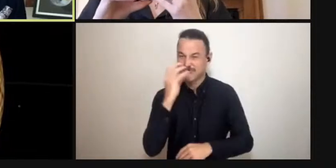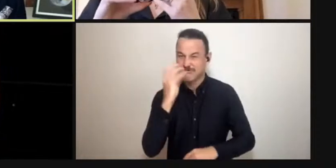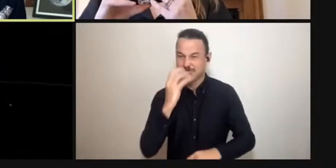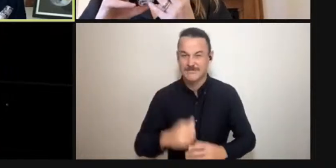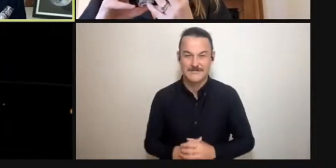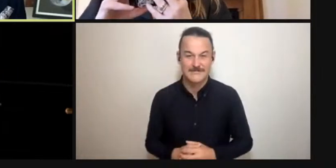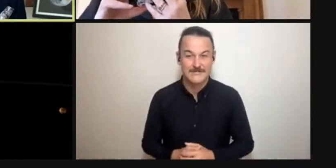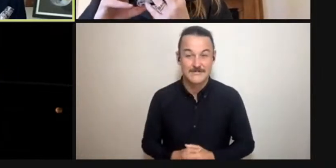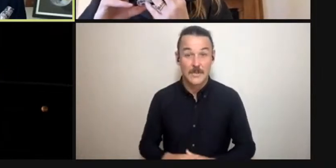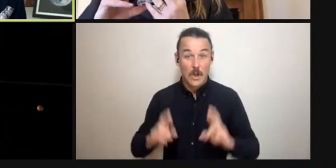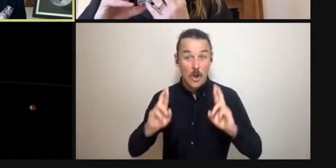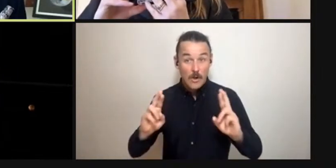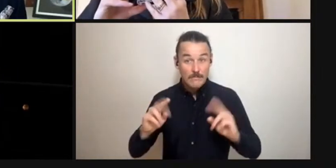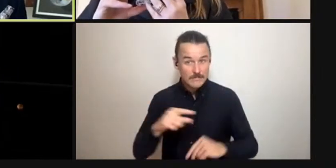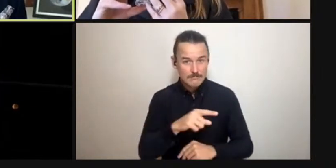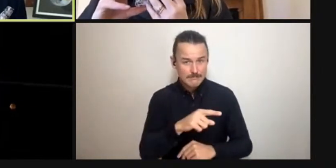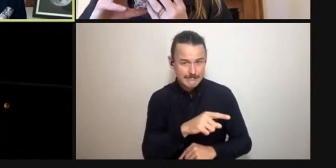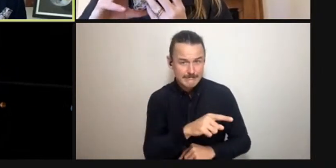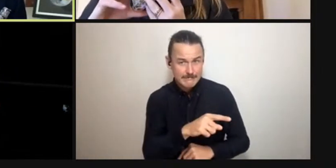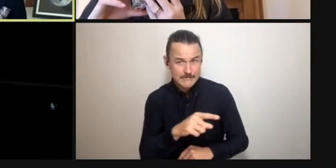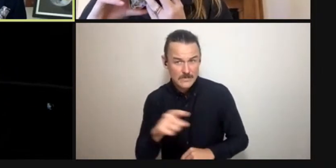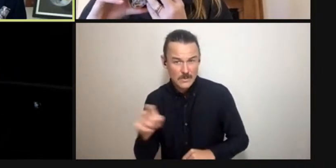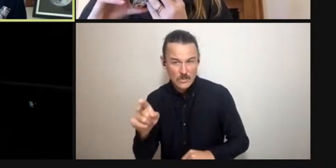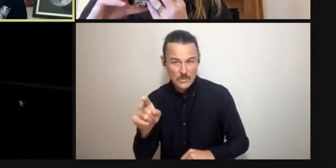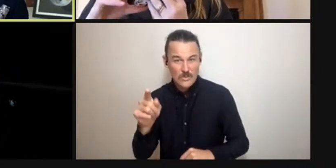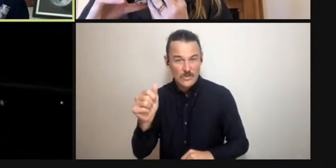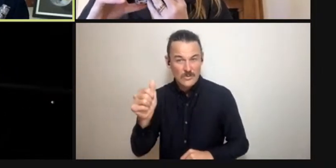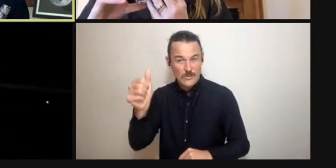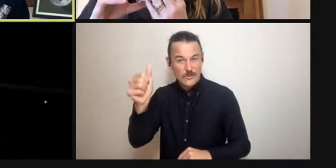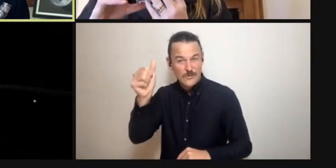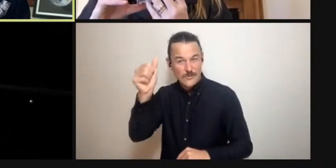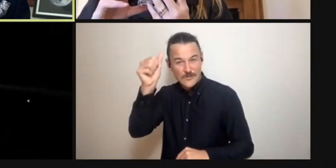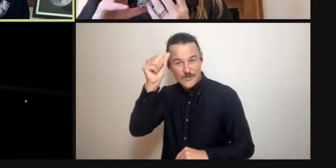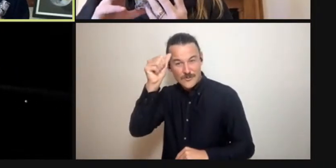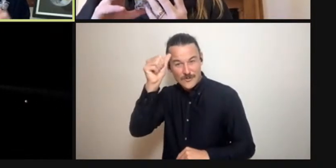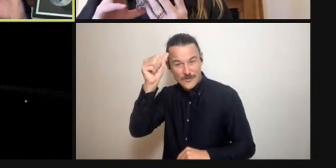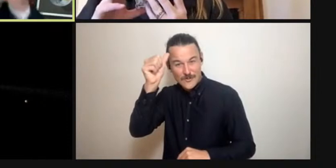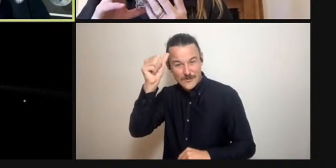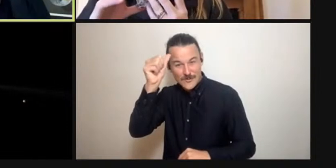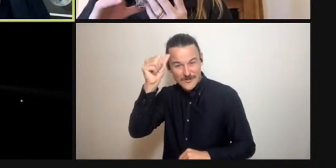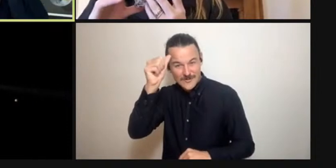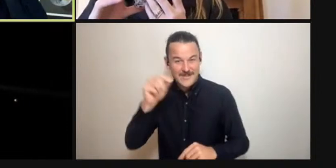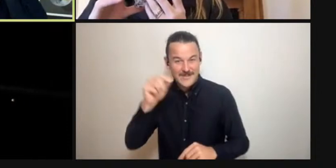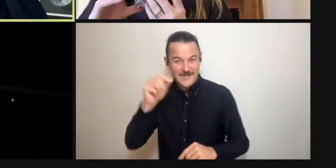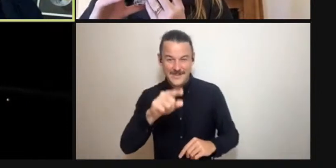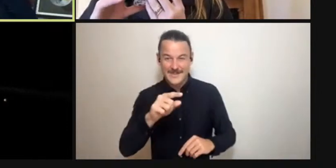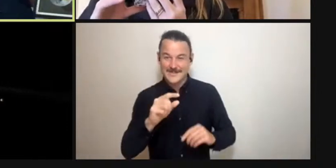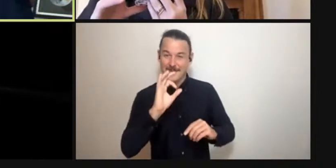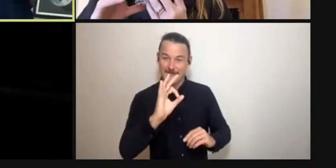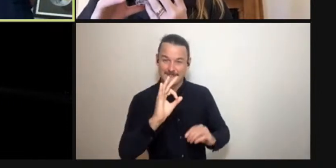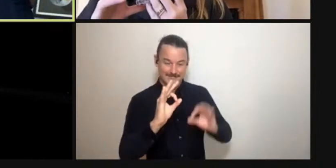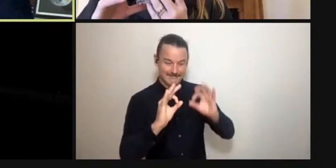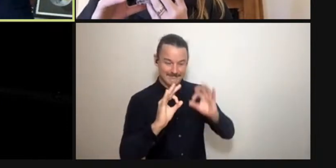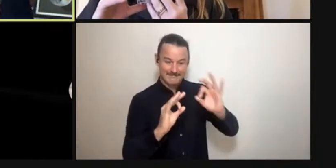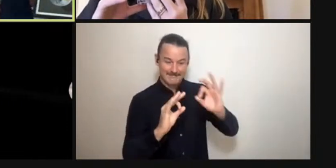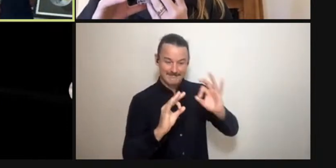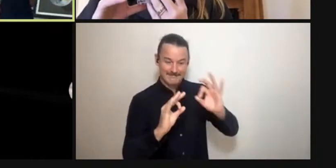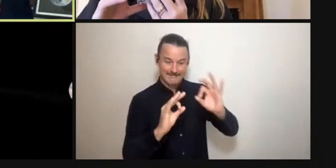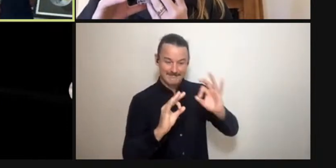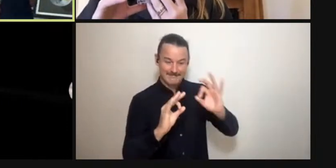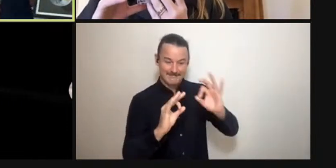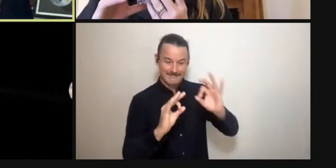Hopefully everyone's very familiar with this this scene, this experience. It's not to scale. I always feel like I need to say